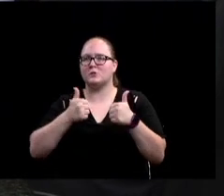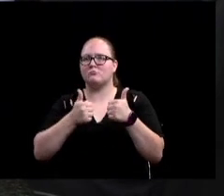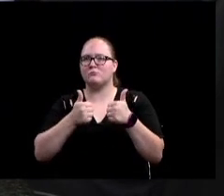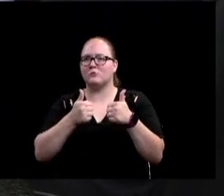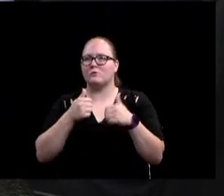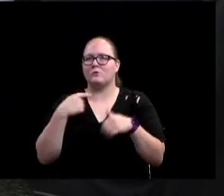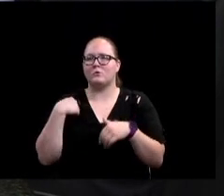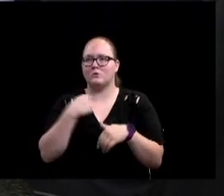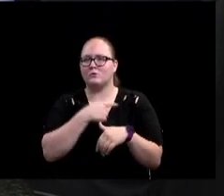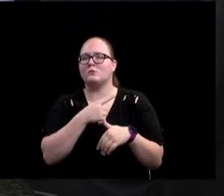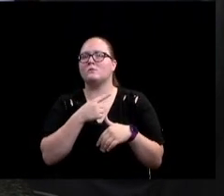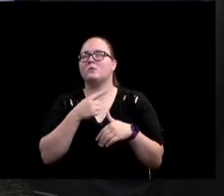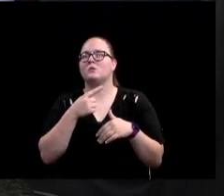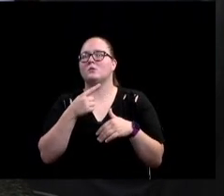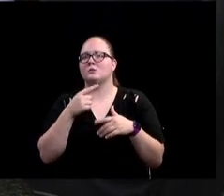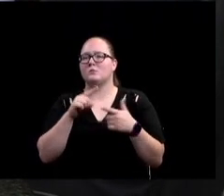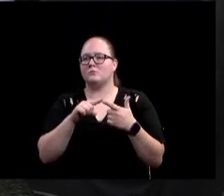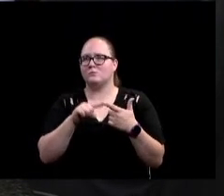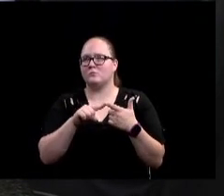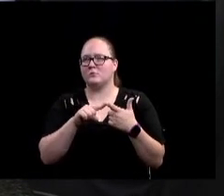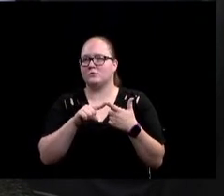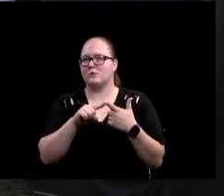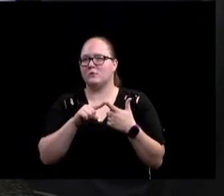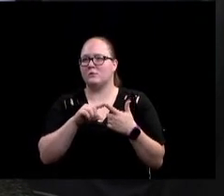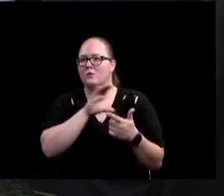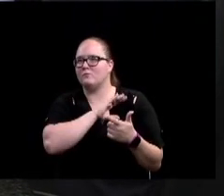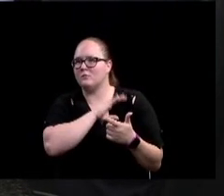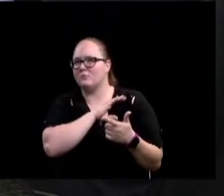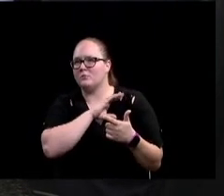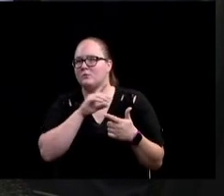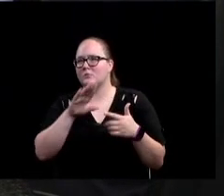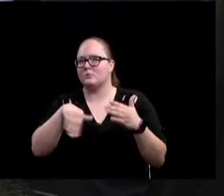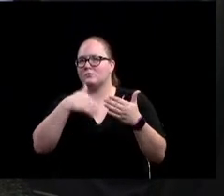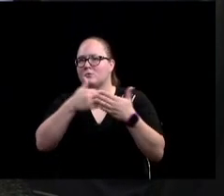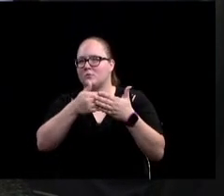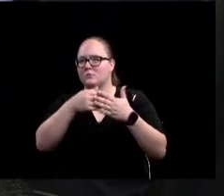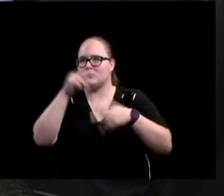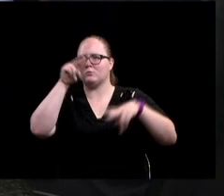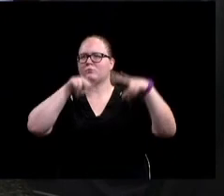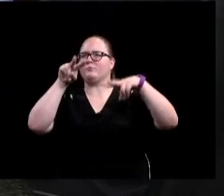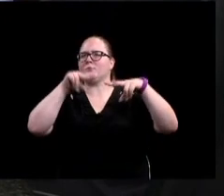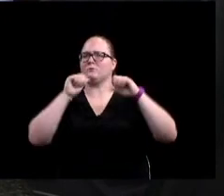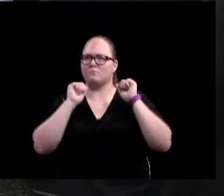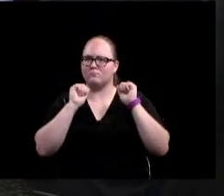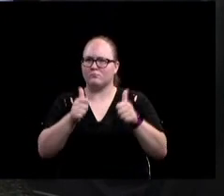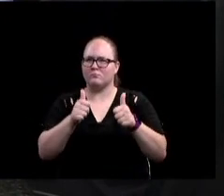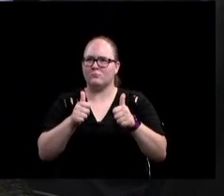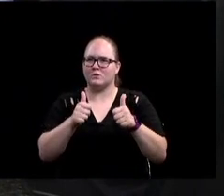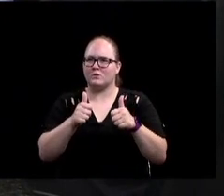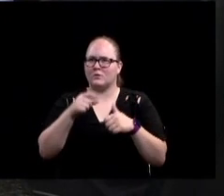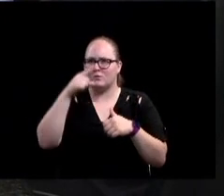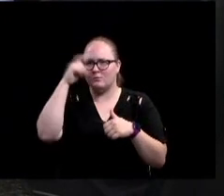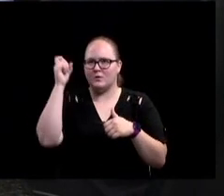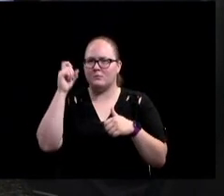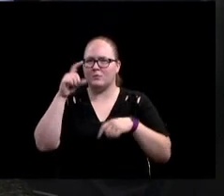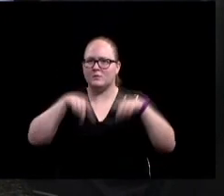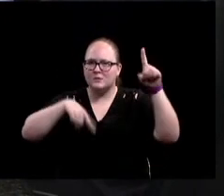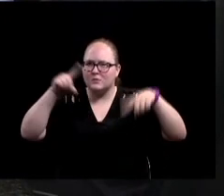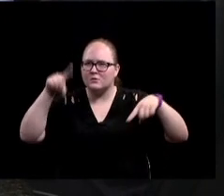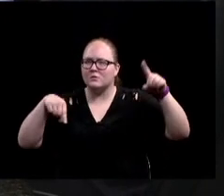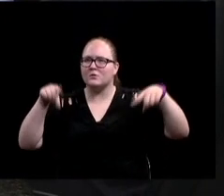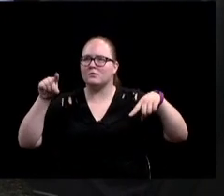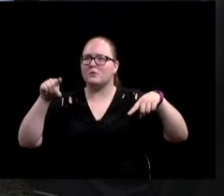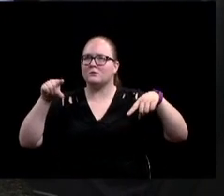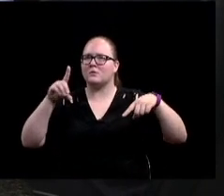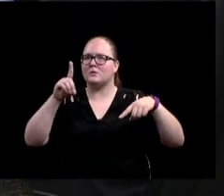get on scene and diagnose people because people with different DSM-5 diagnoses and comorbidities you should treat